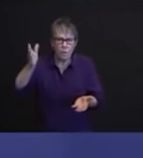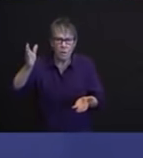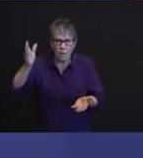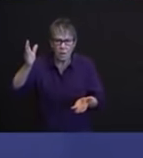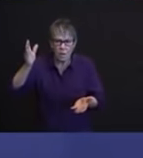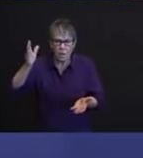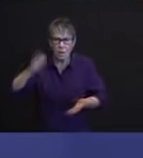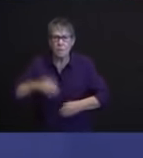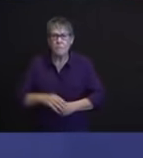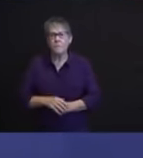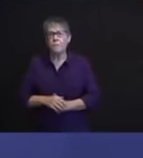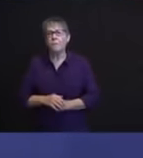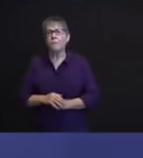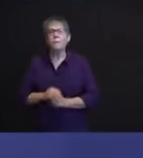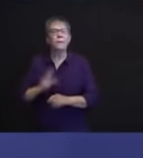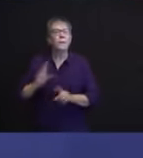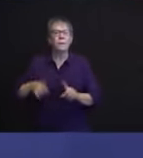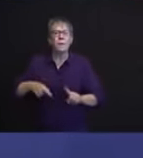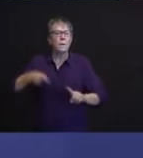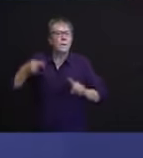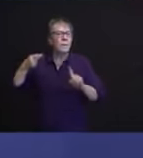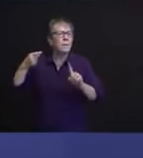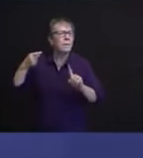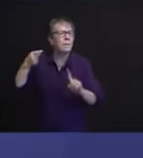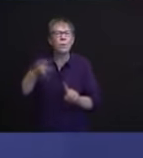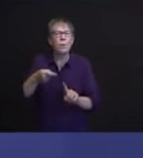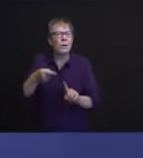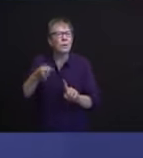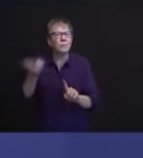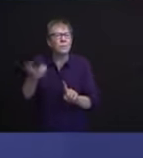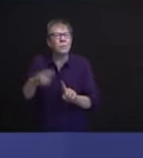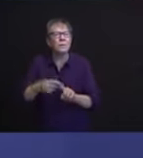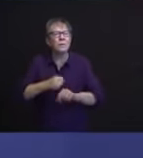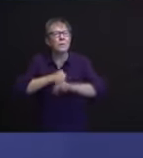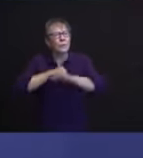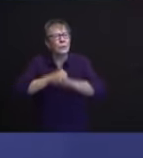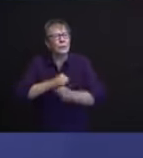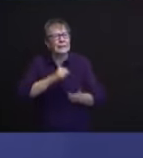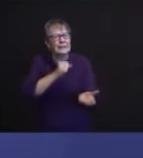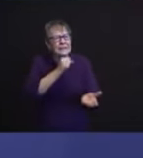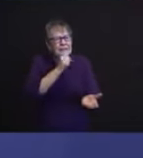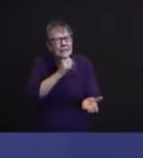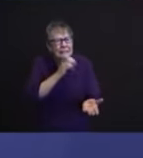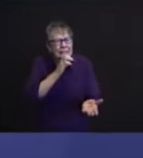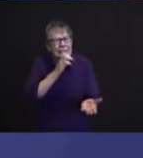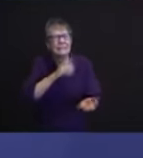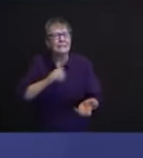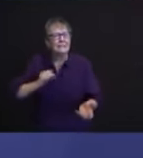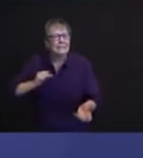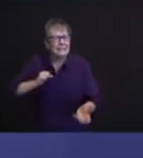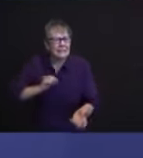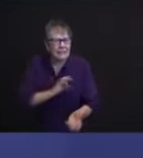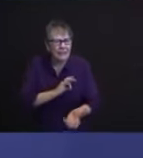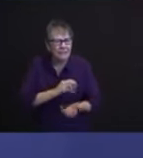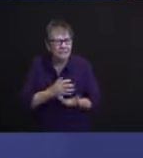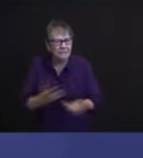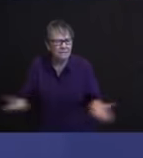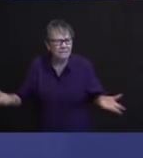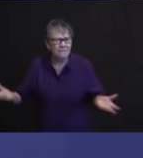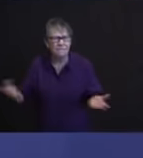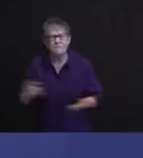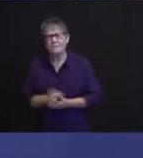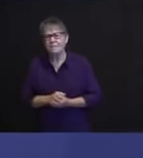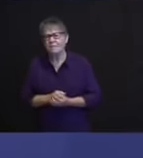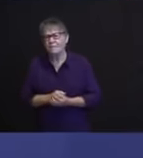homes. And now for the Department's daily report. As the Governor shared, our hospitals reported